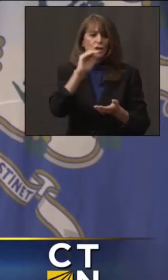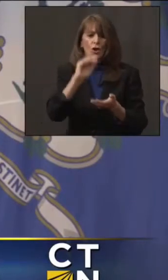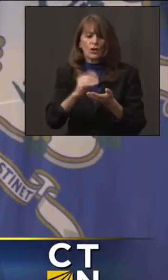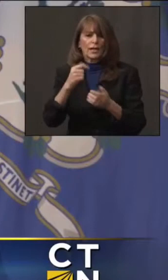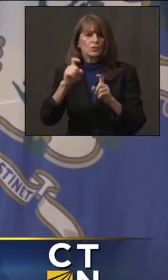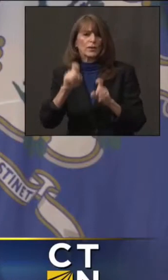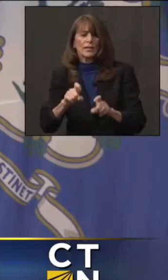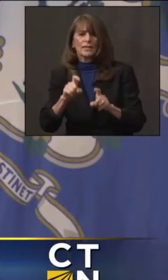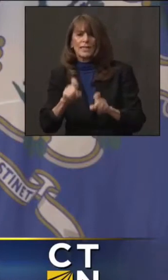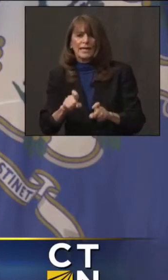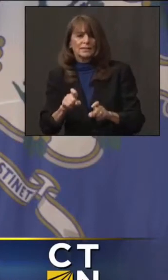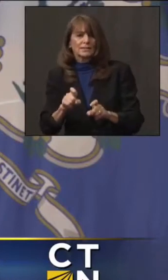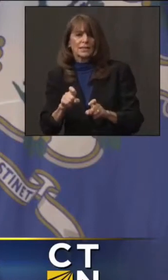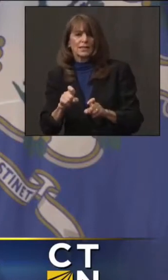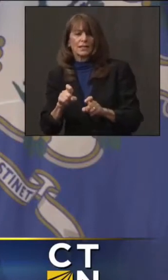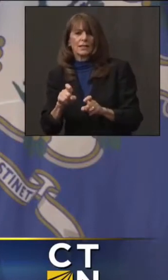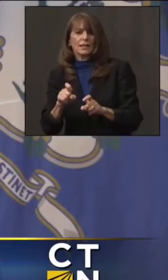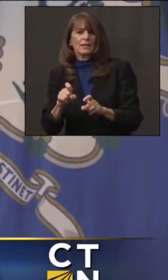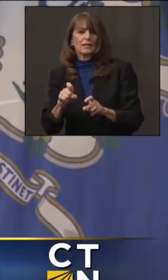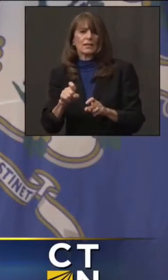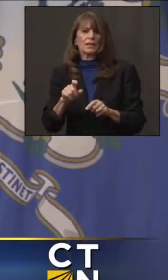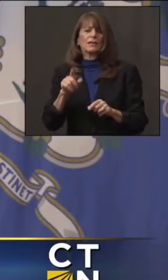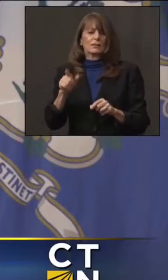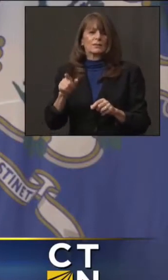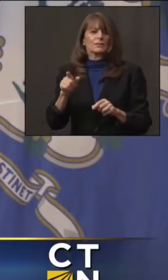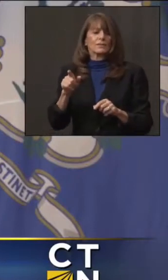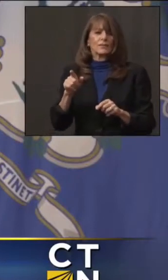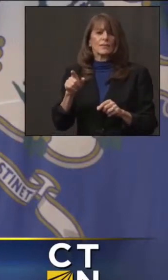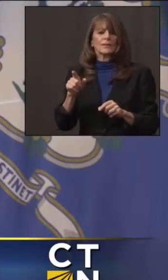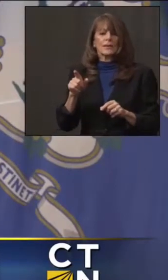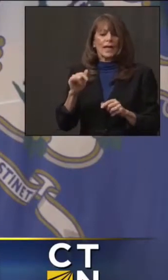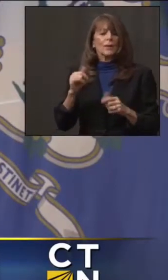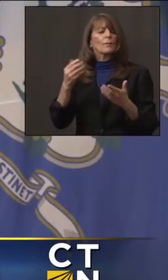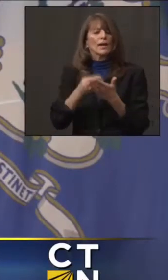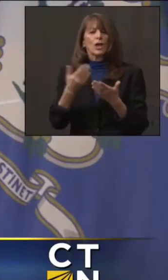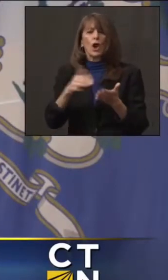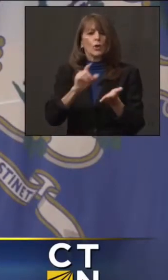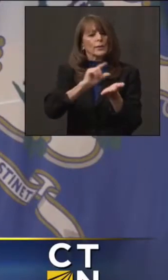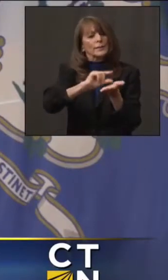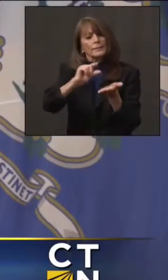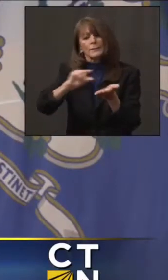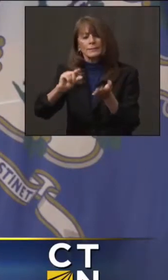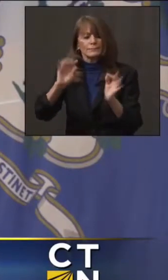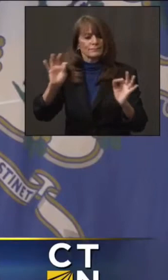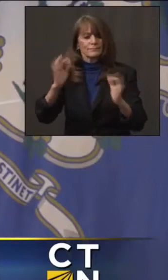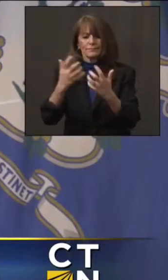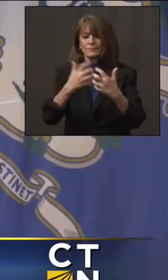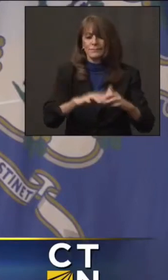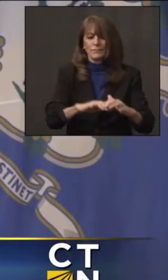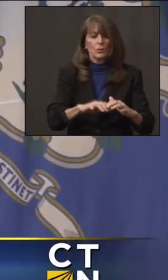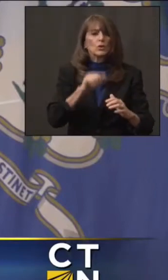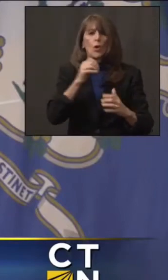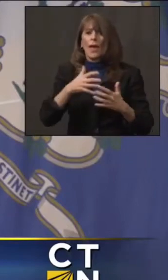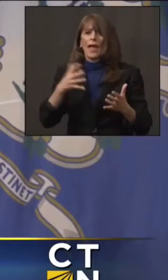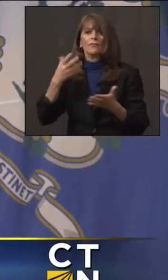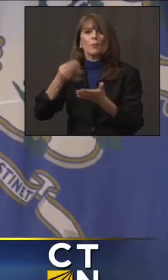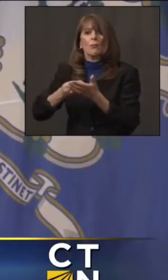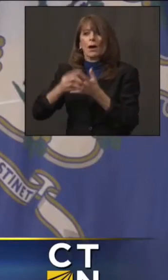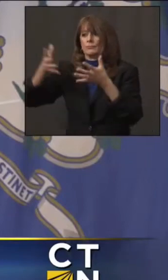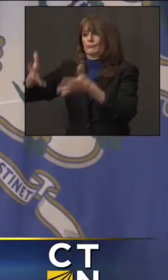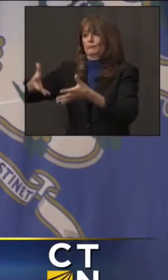testing. Melissa's got that pretty well allocated. There's not like a lot of money hanging around.